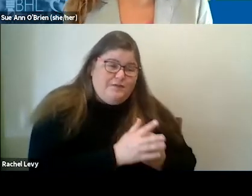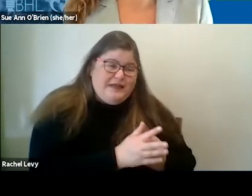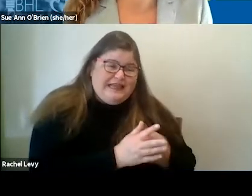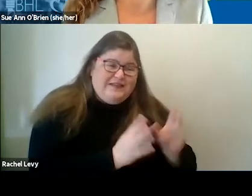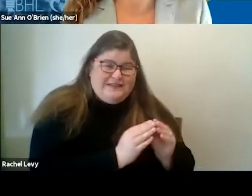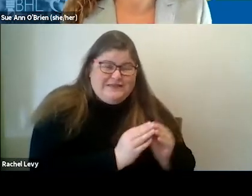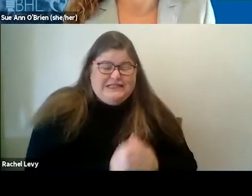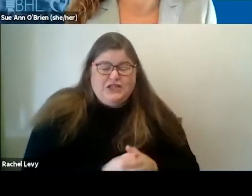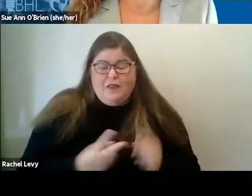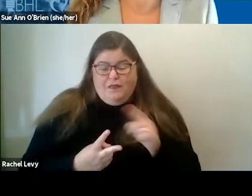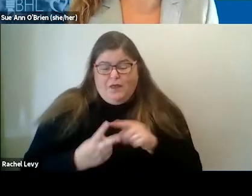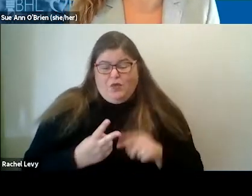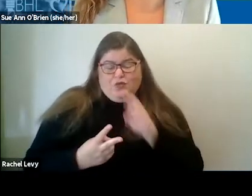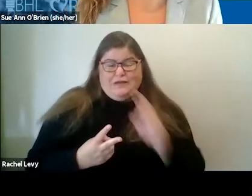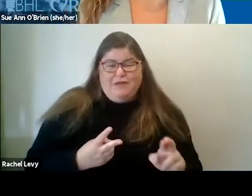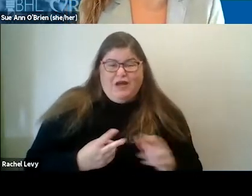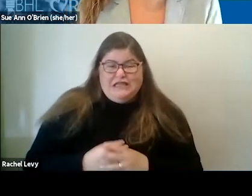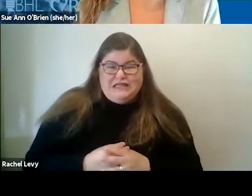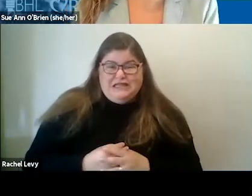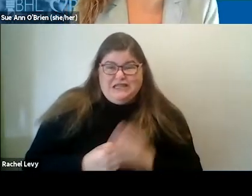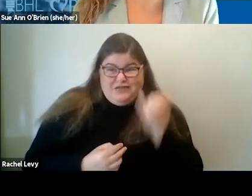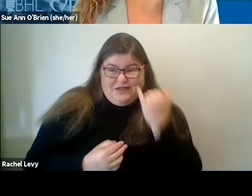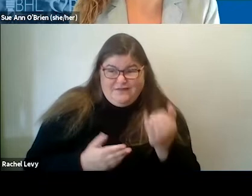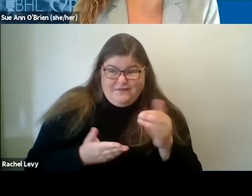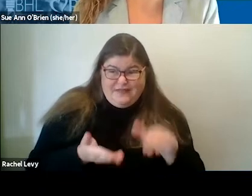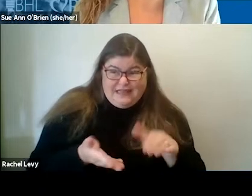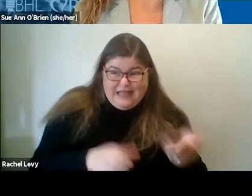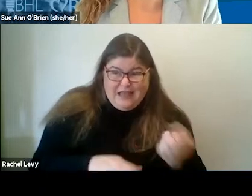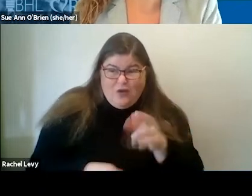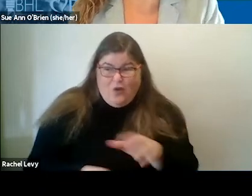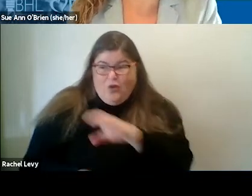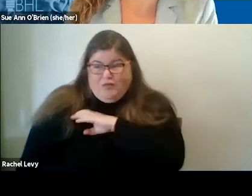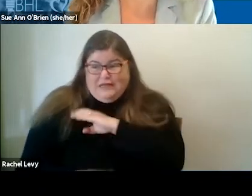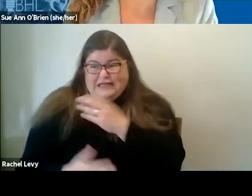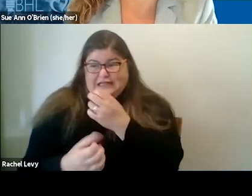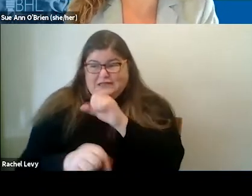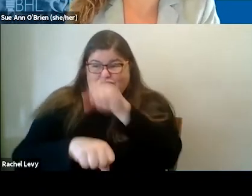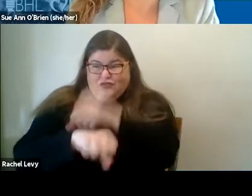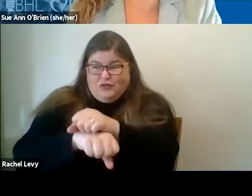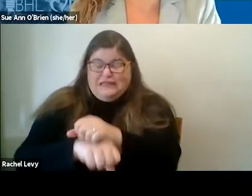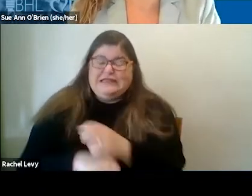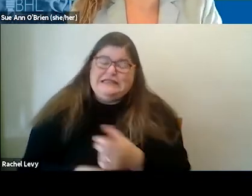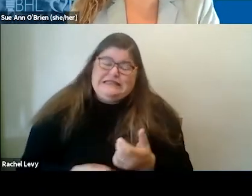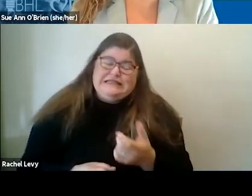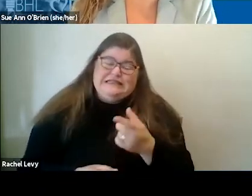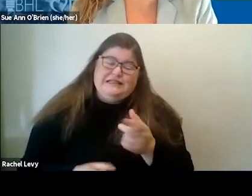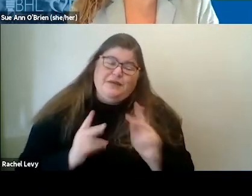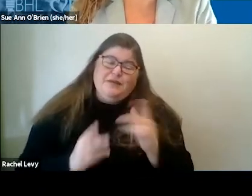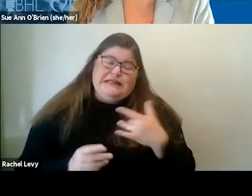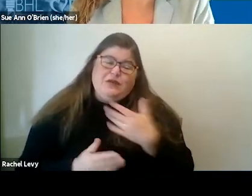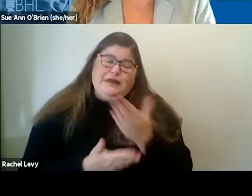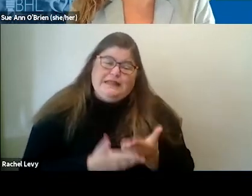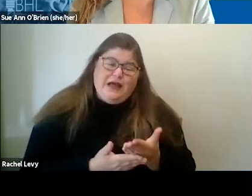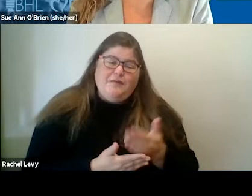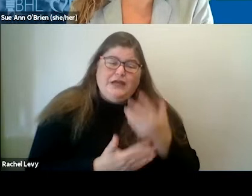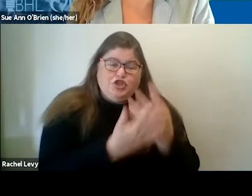2 responses, end up with 2 results, either jail or emergency department. And of course, we know that